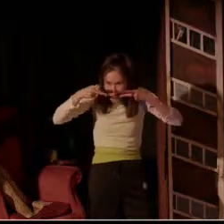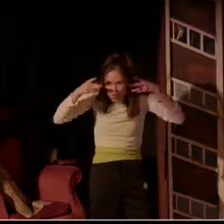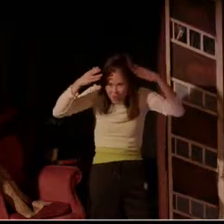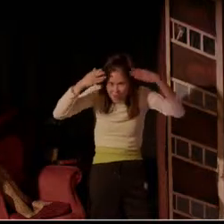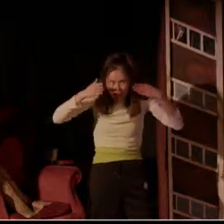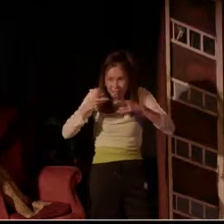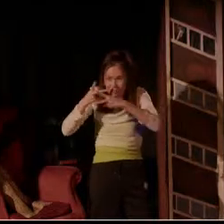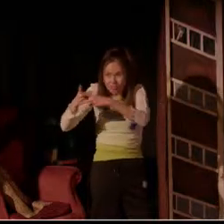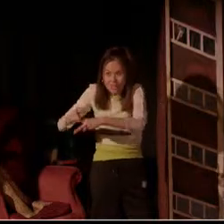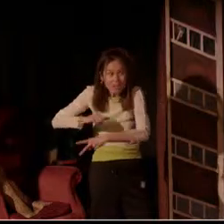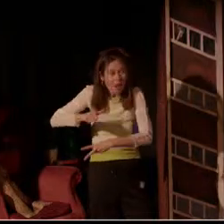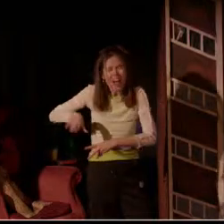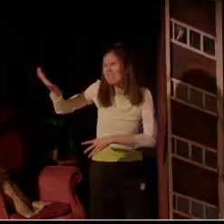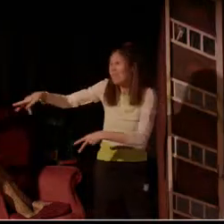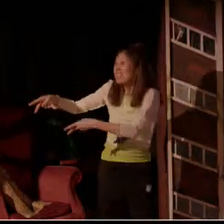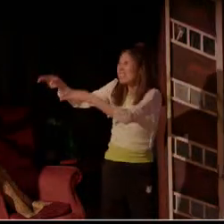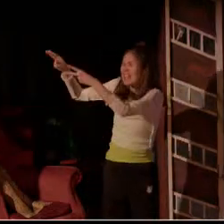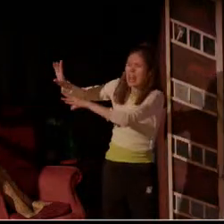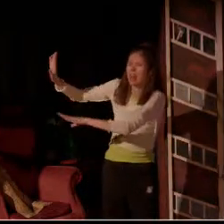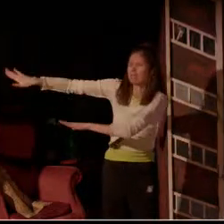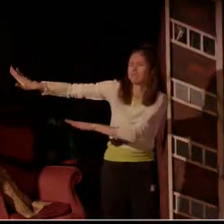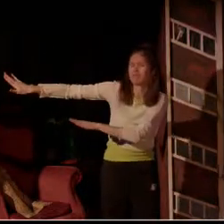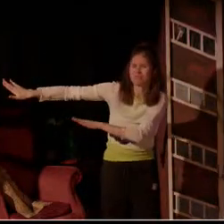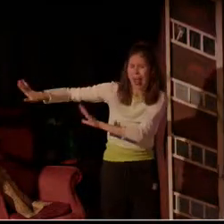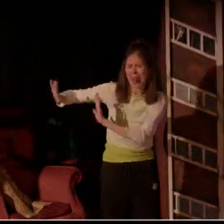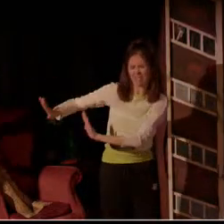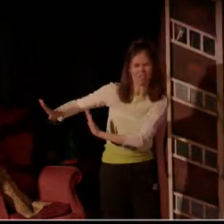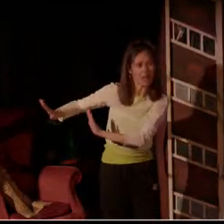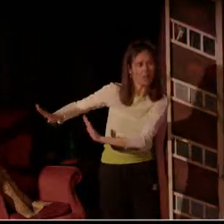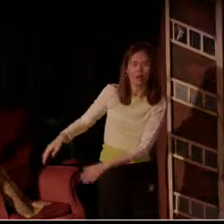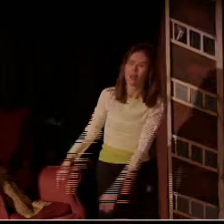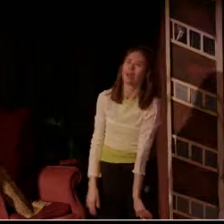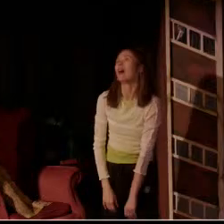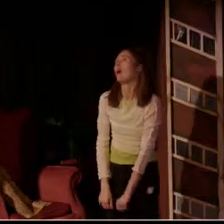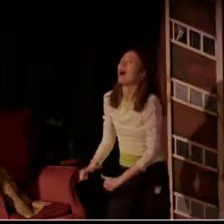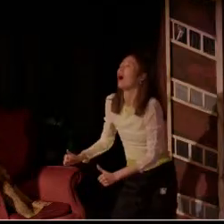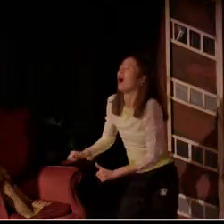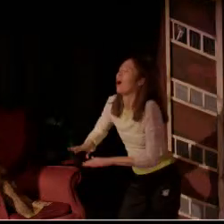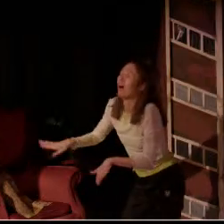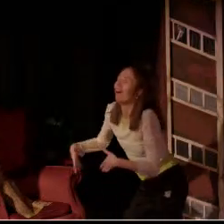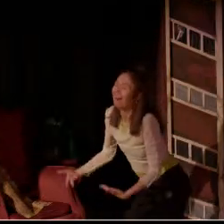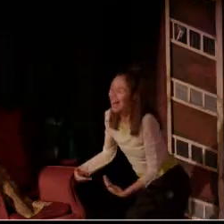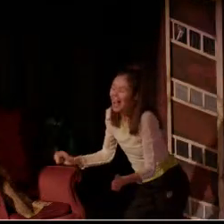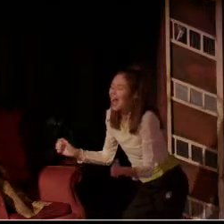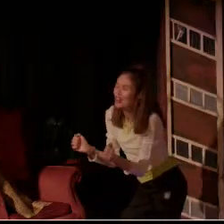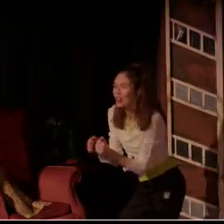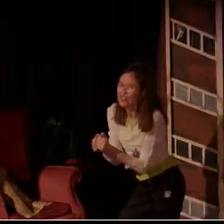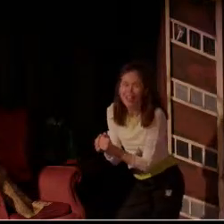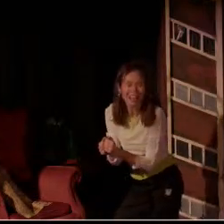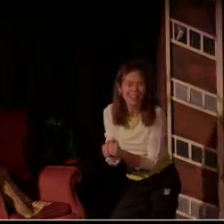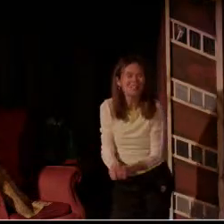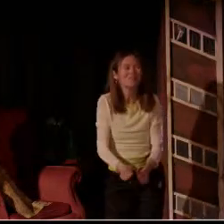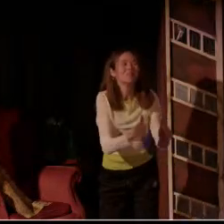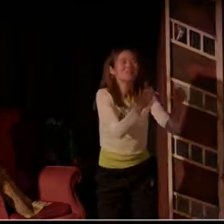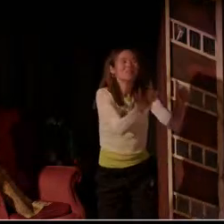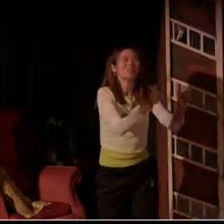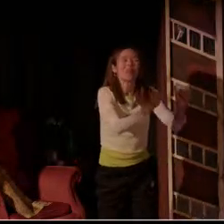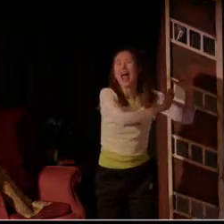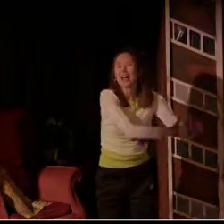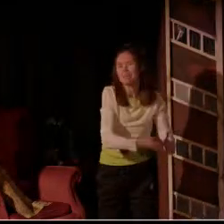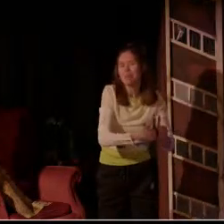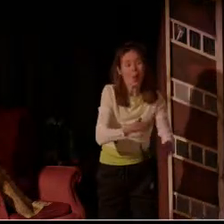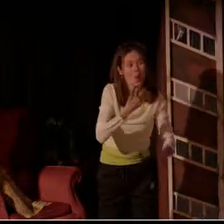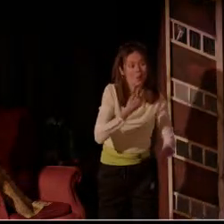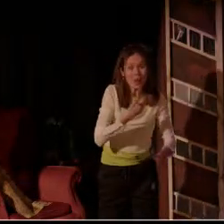sad Sicilia. I willingly obey your command. On, faithful Camillo, we